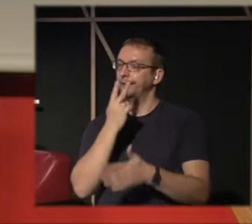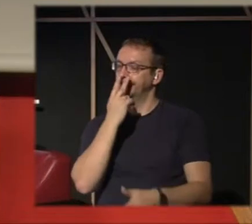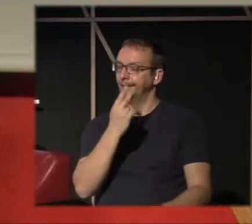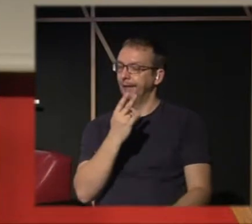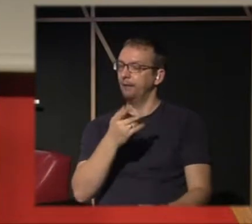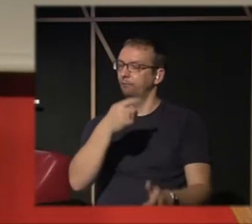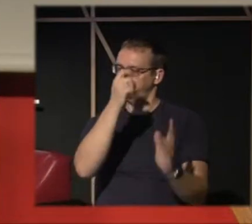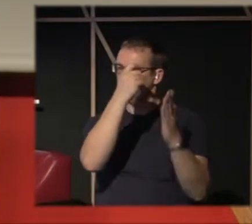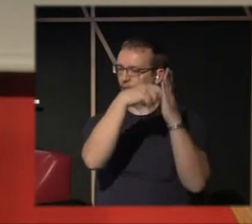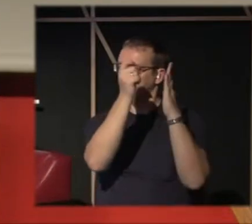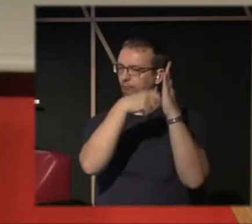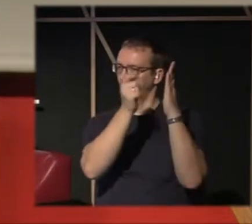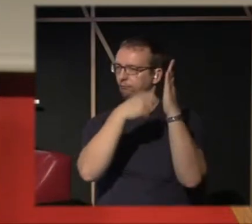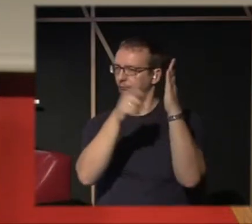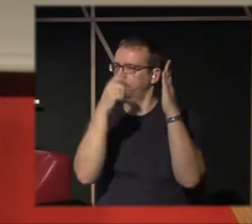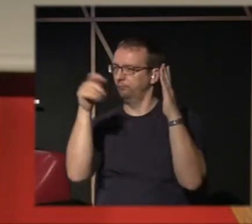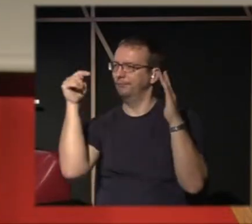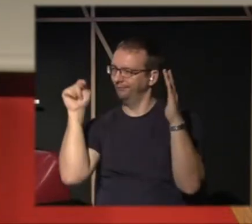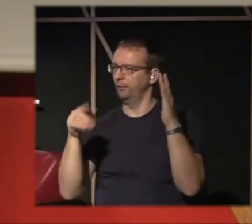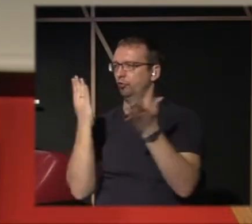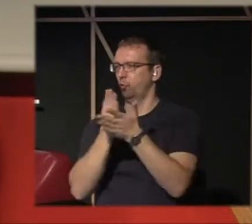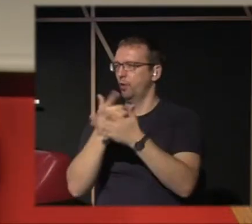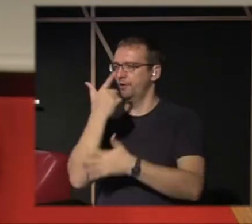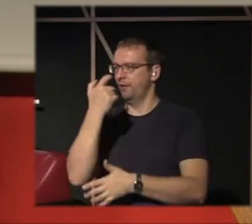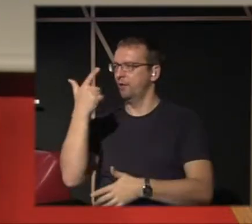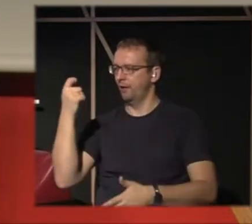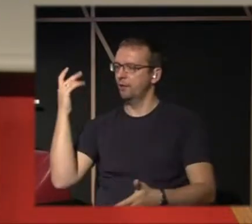Bilbao, and accessible